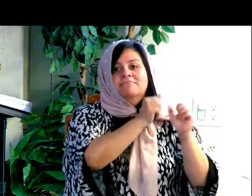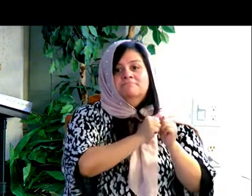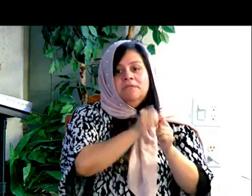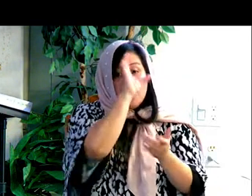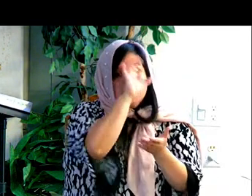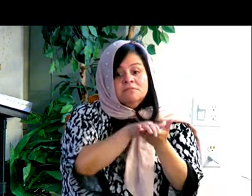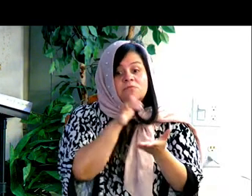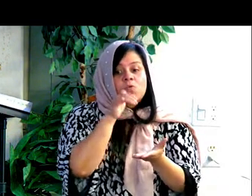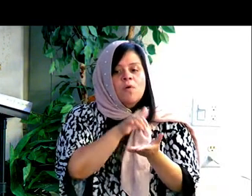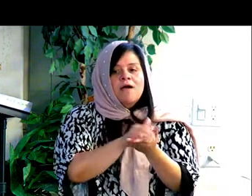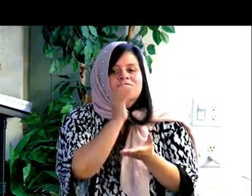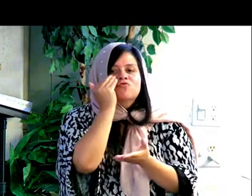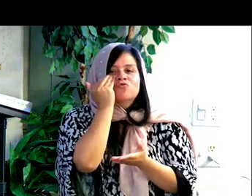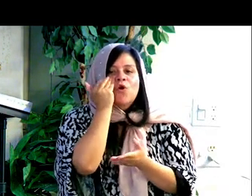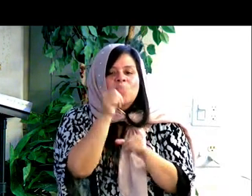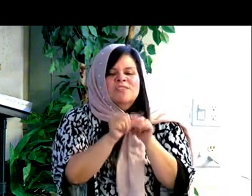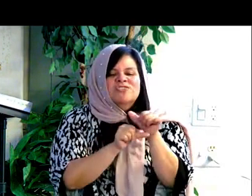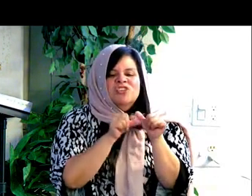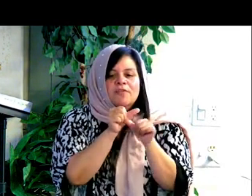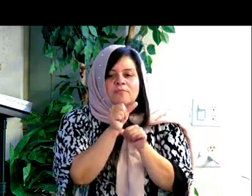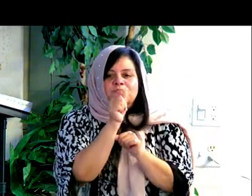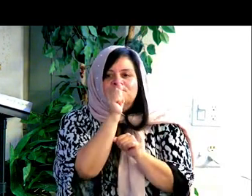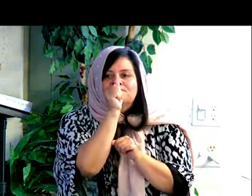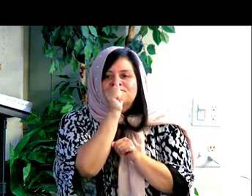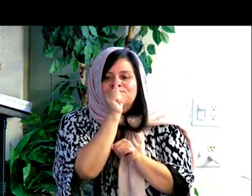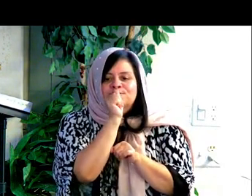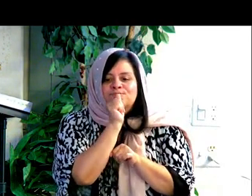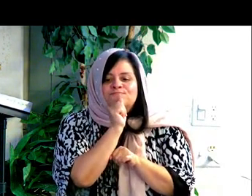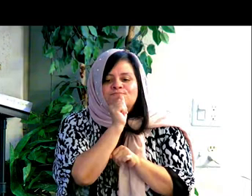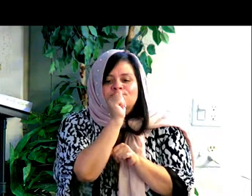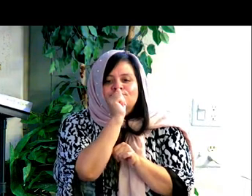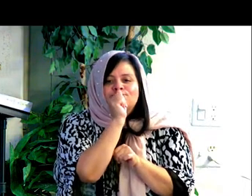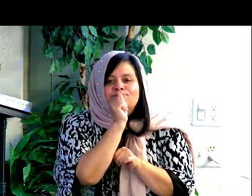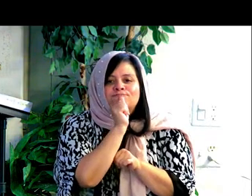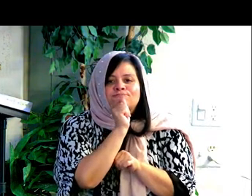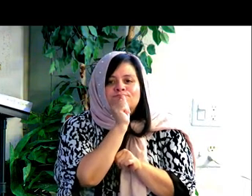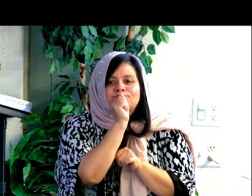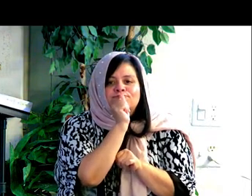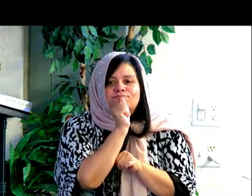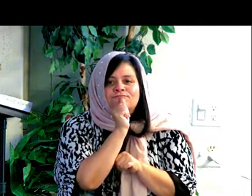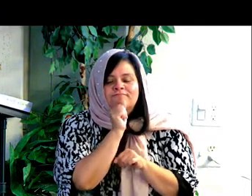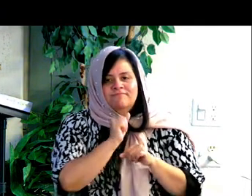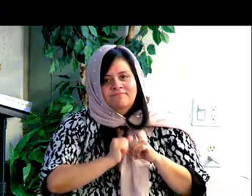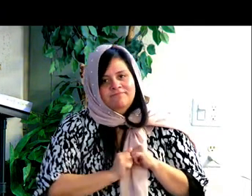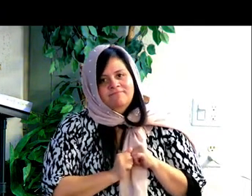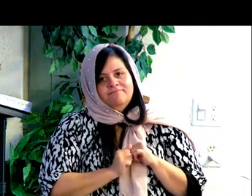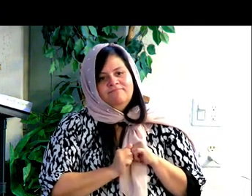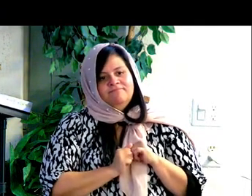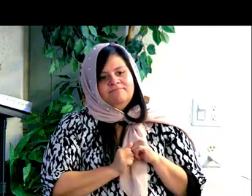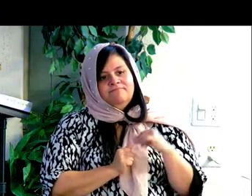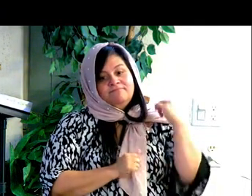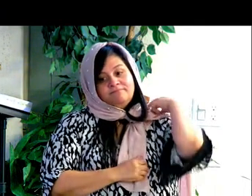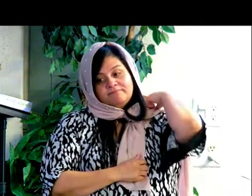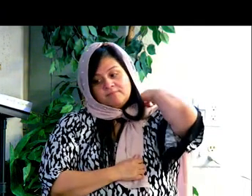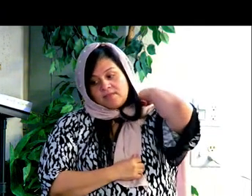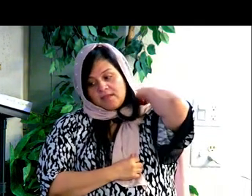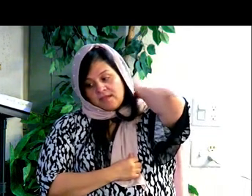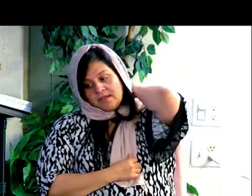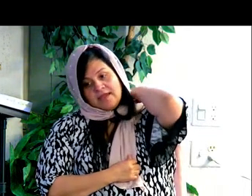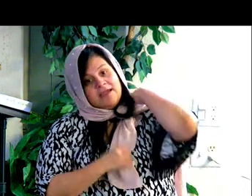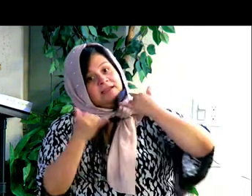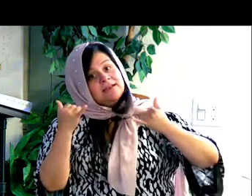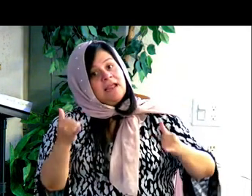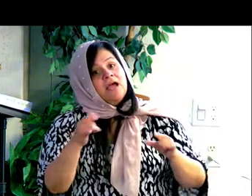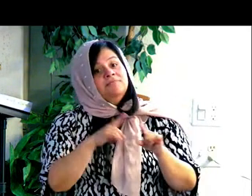ser el matrimonio para que nos conozcamos de una manera íntima. So, there's several parts to